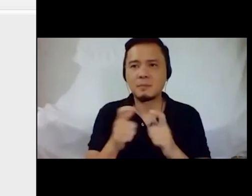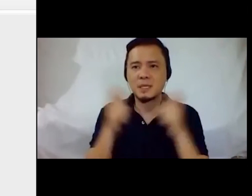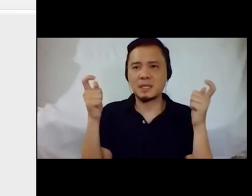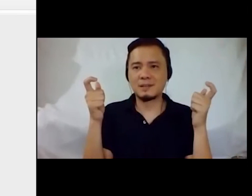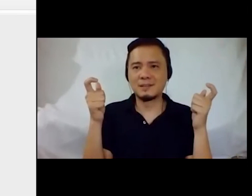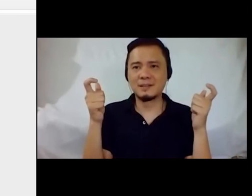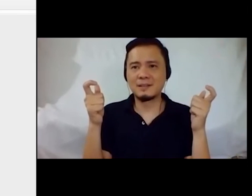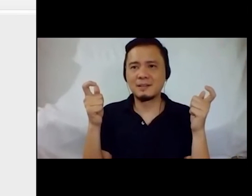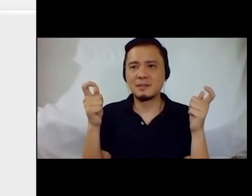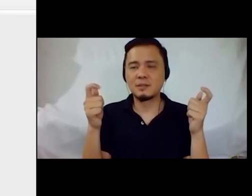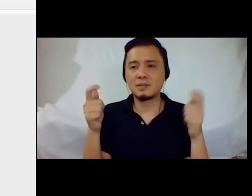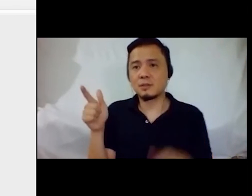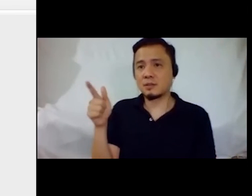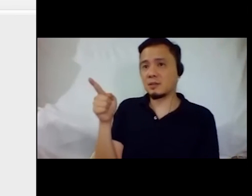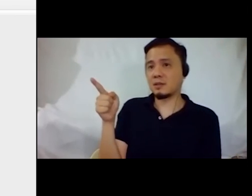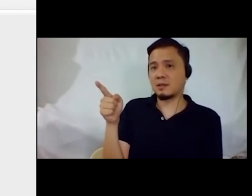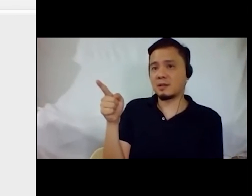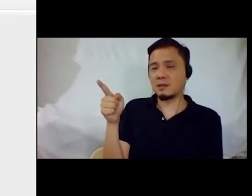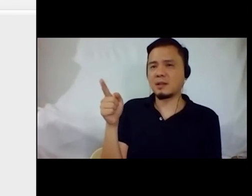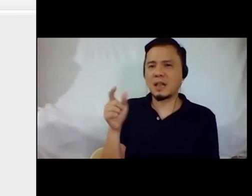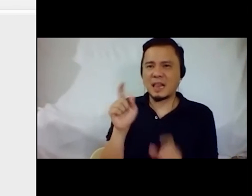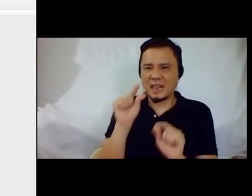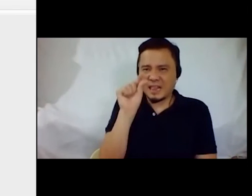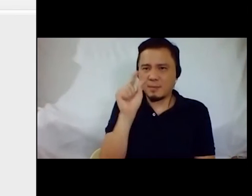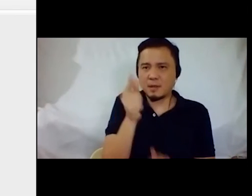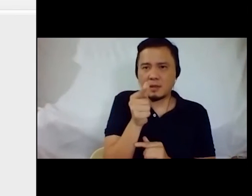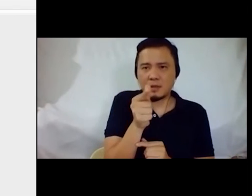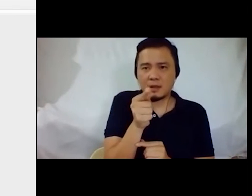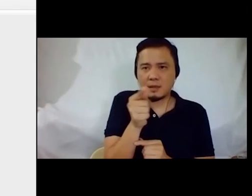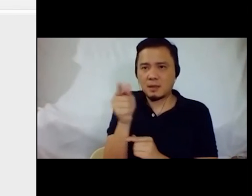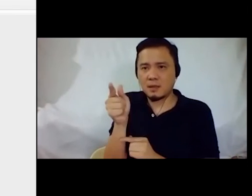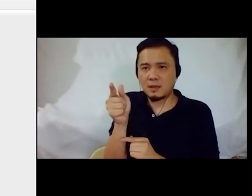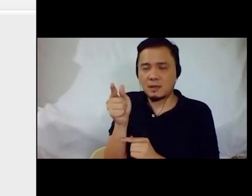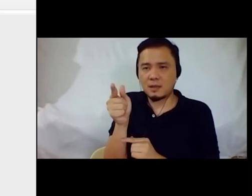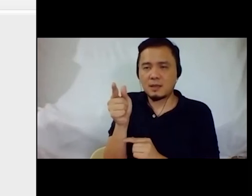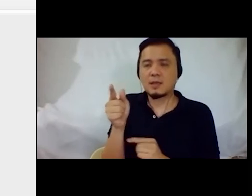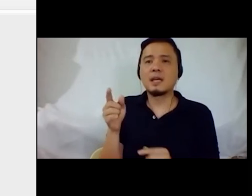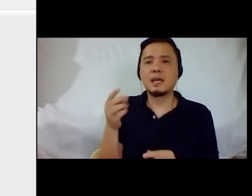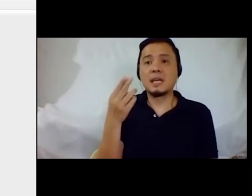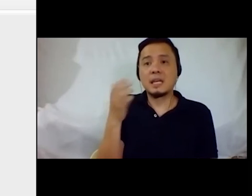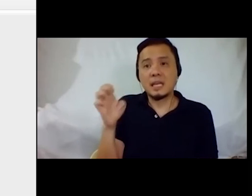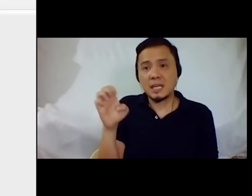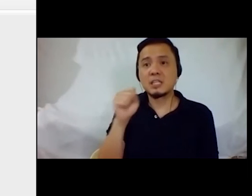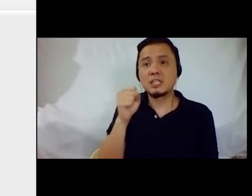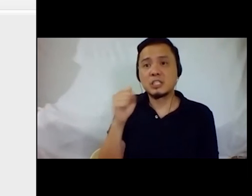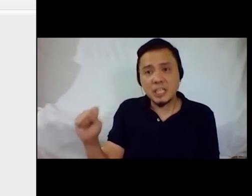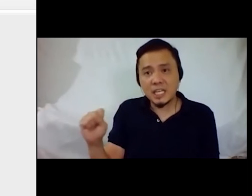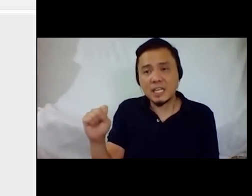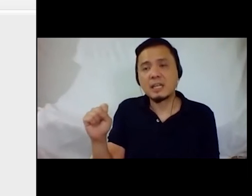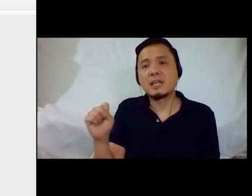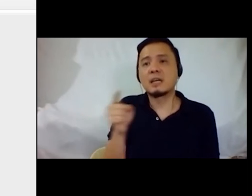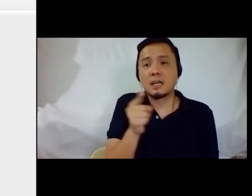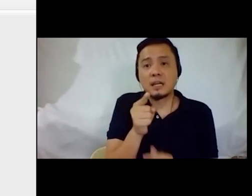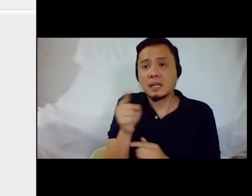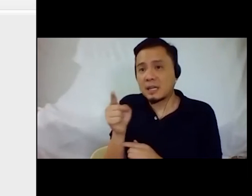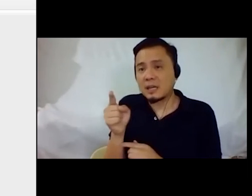he or she can be over to the side, but you have to kind of turn the body a little, otherwise